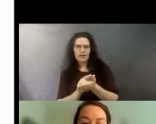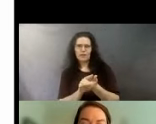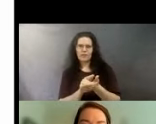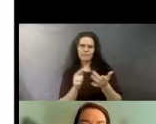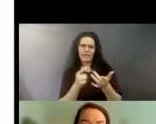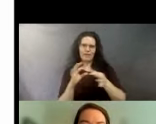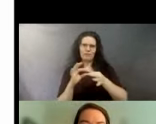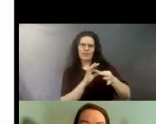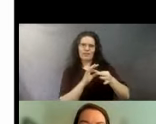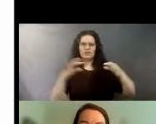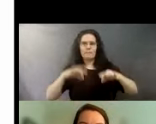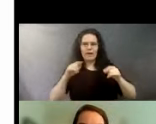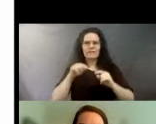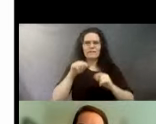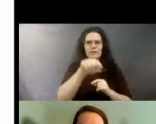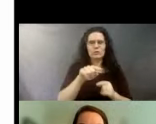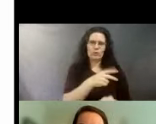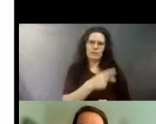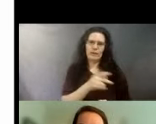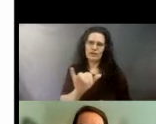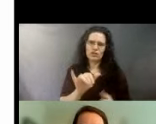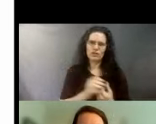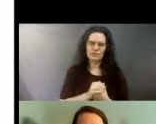particular, setup.